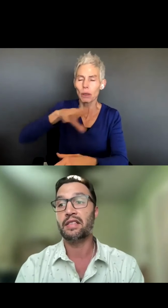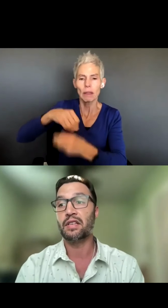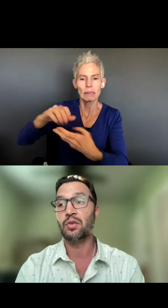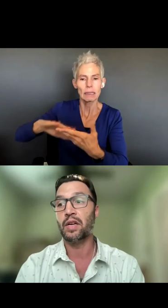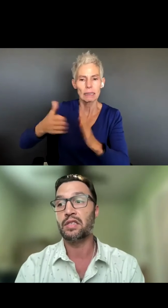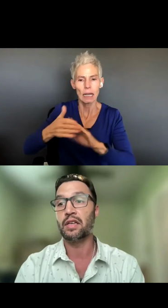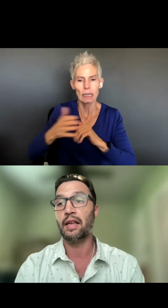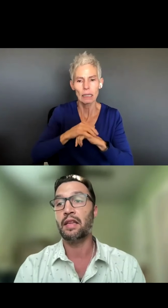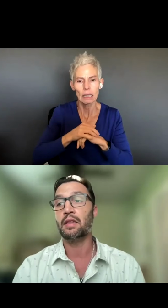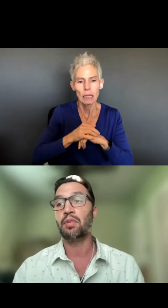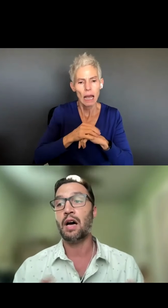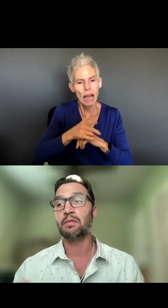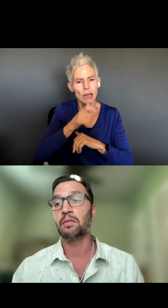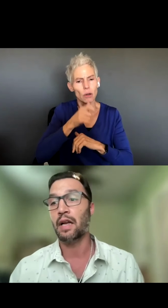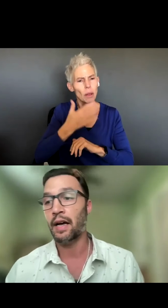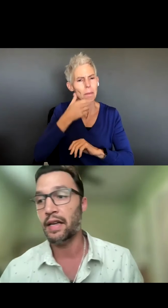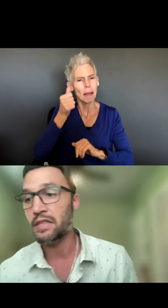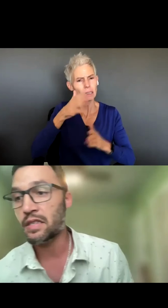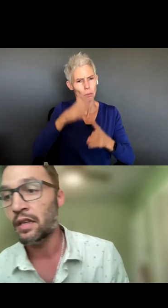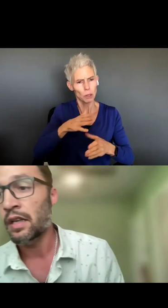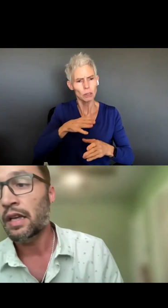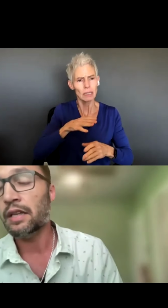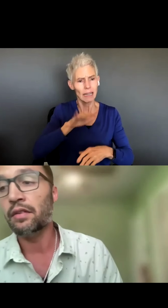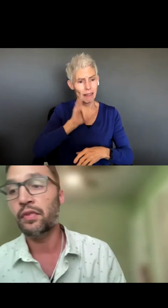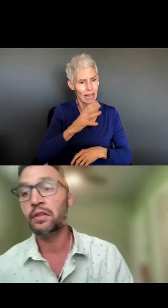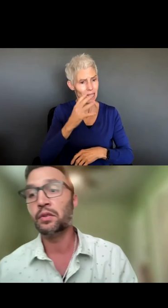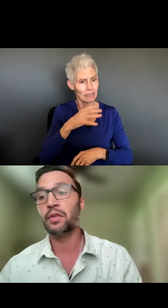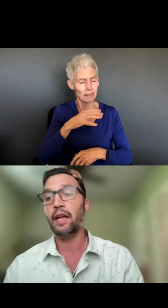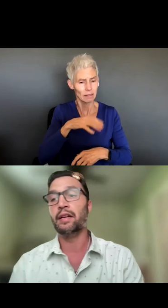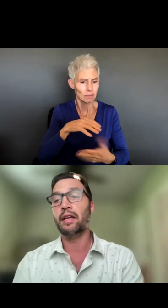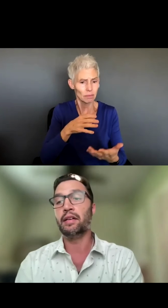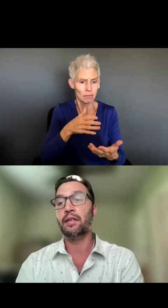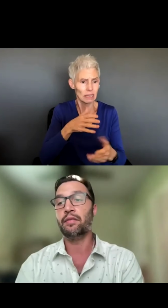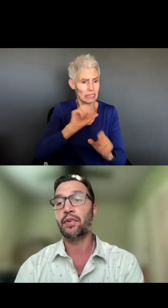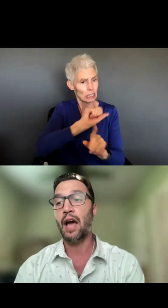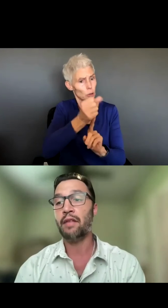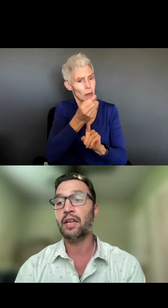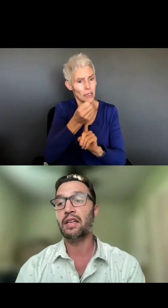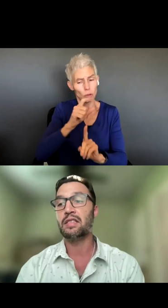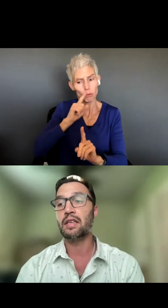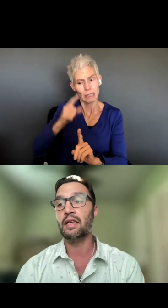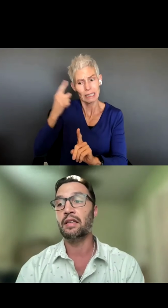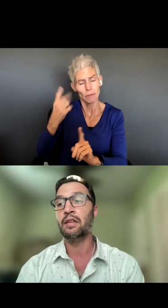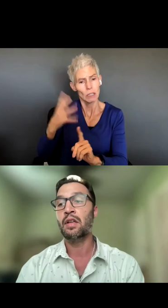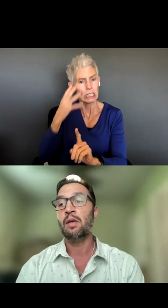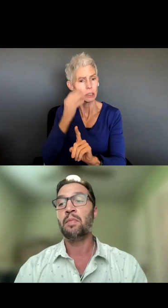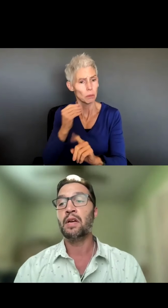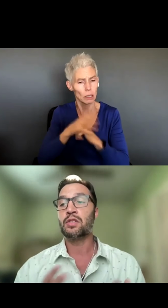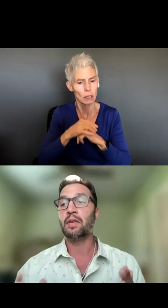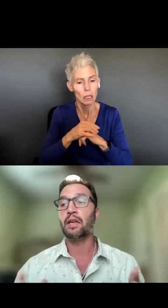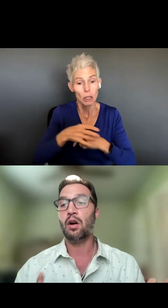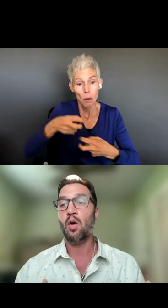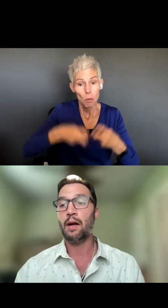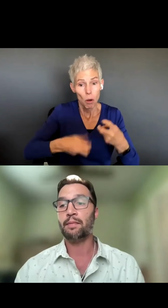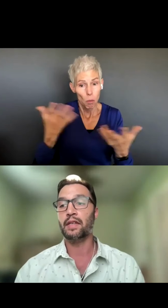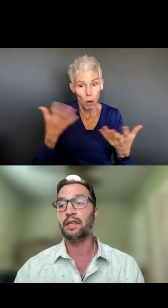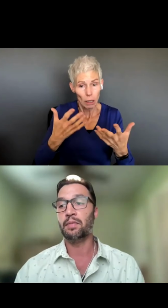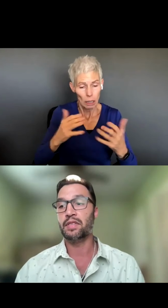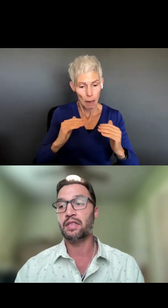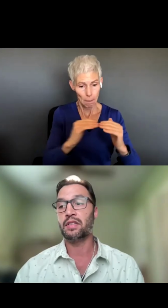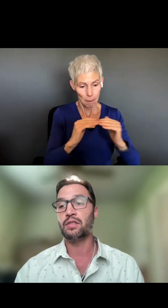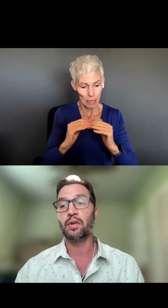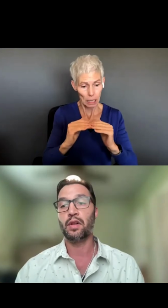in that situation? I think the problem lies in the field and for advocates in peers being